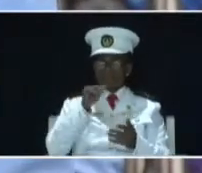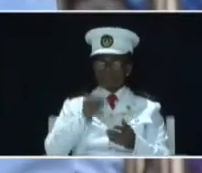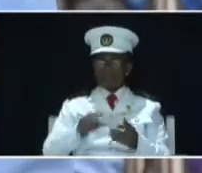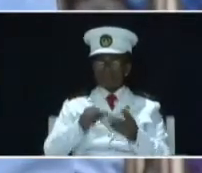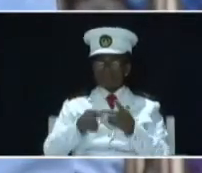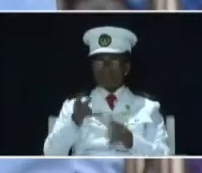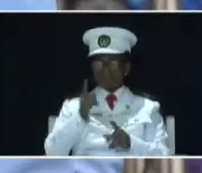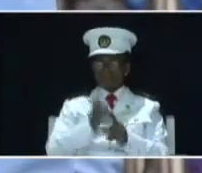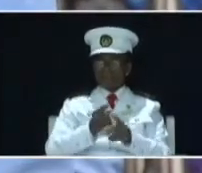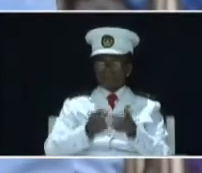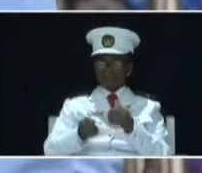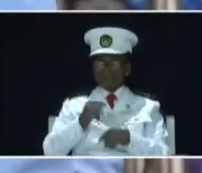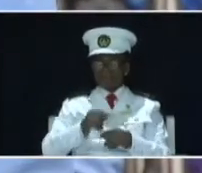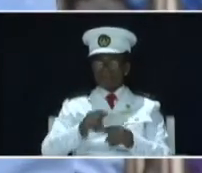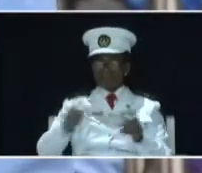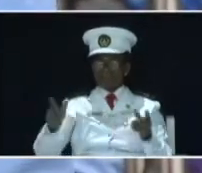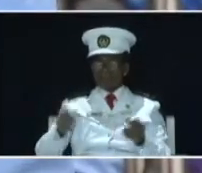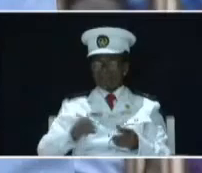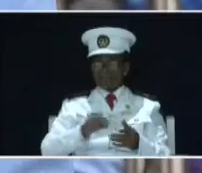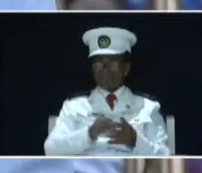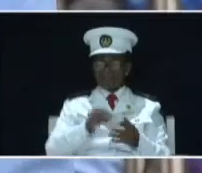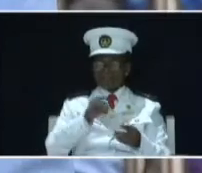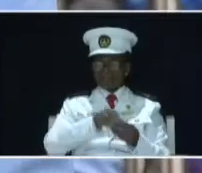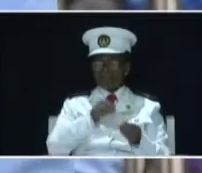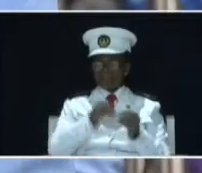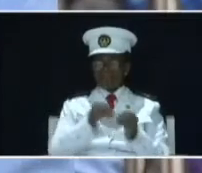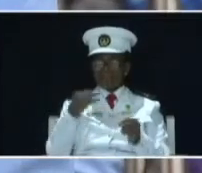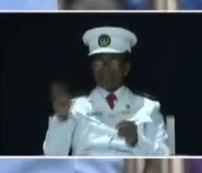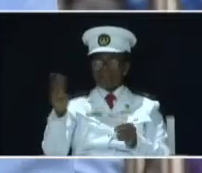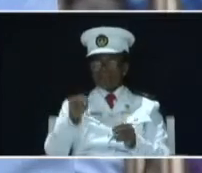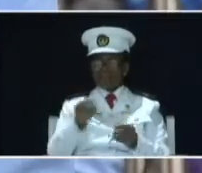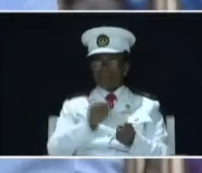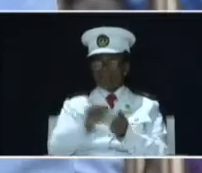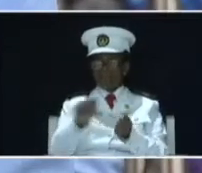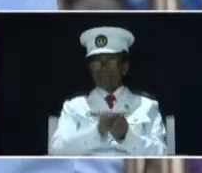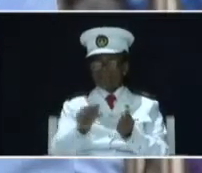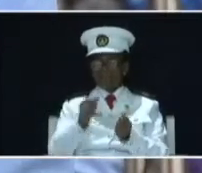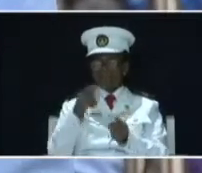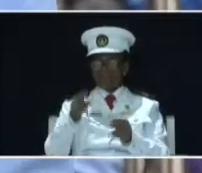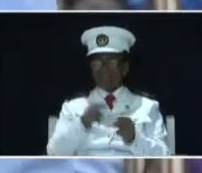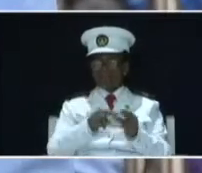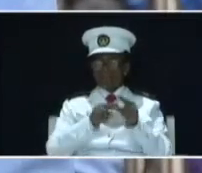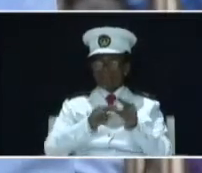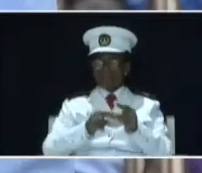large number of them, wash the chairs.